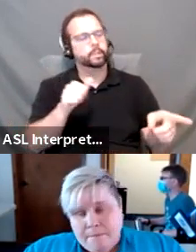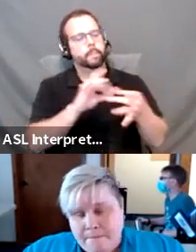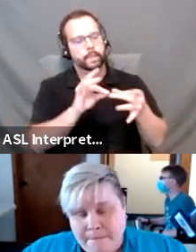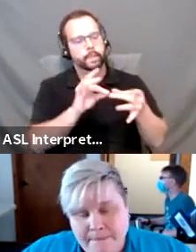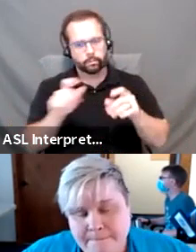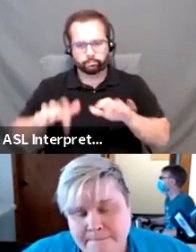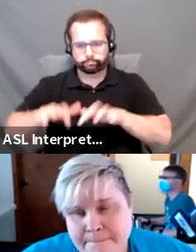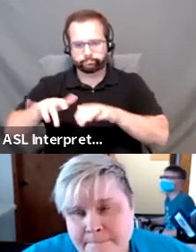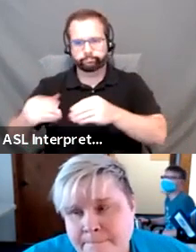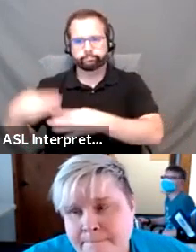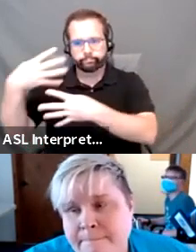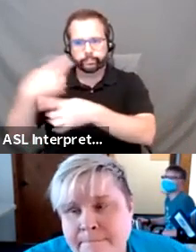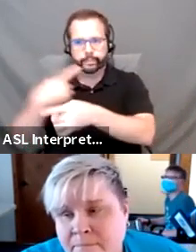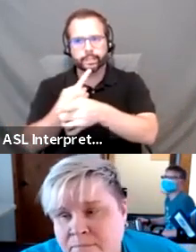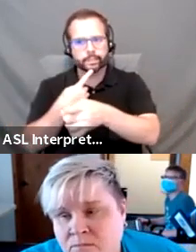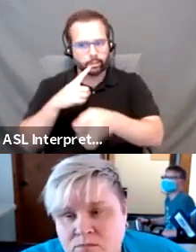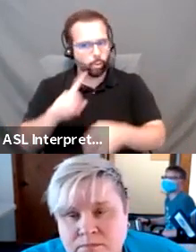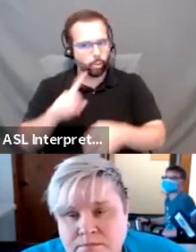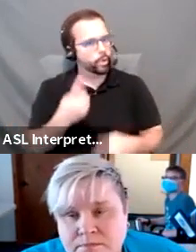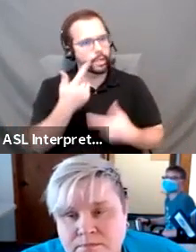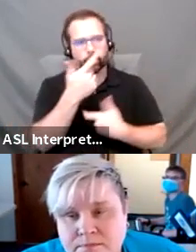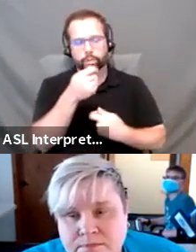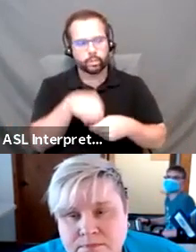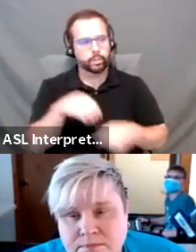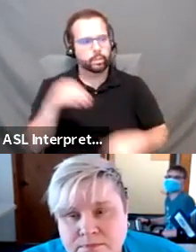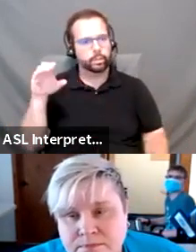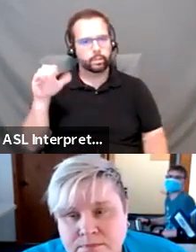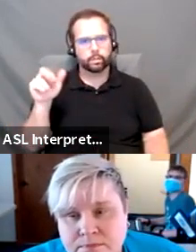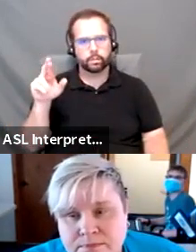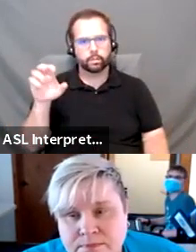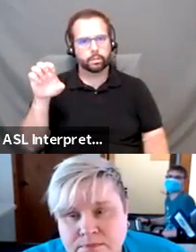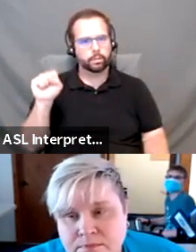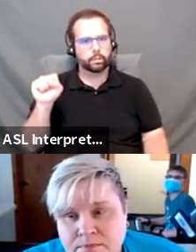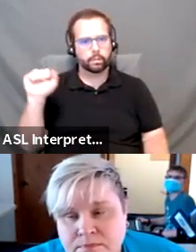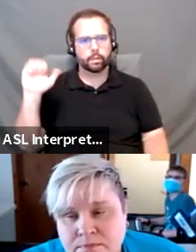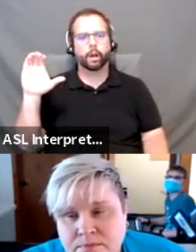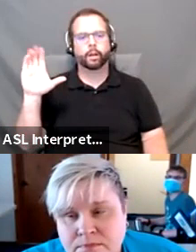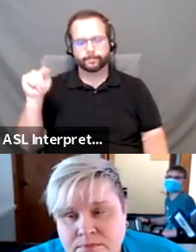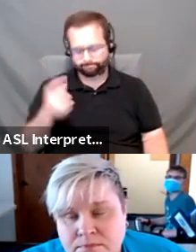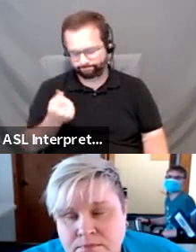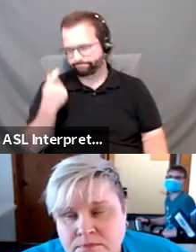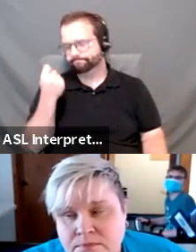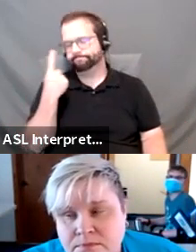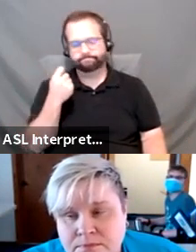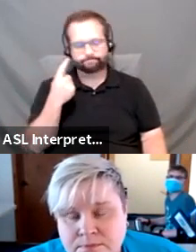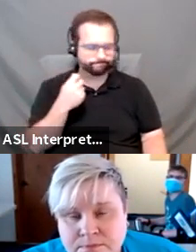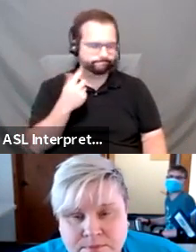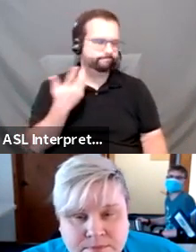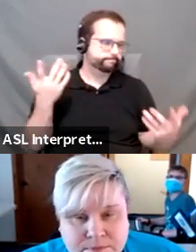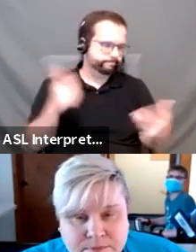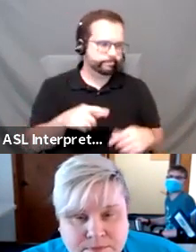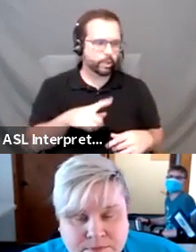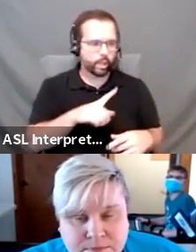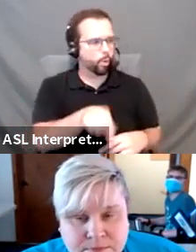situation then, of only wanting what you can do with the CAREX funds necessarily.